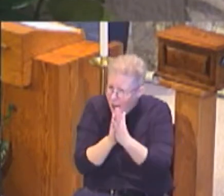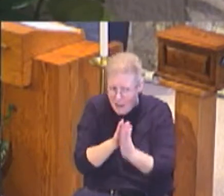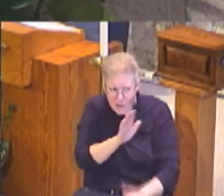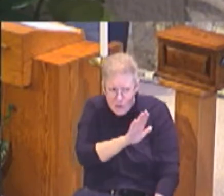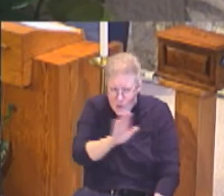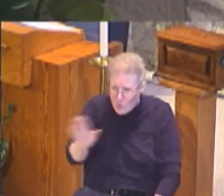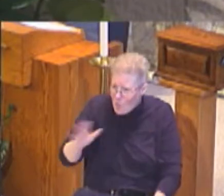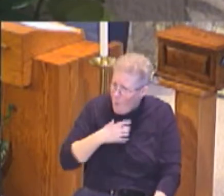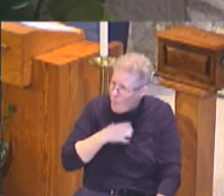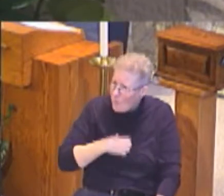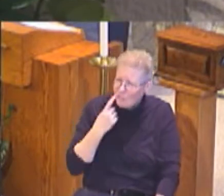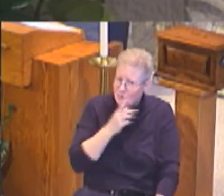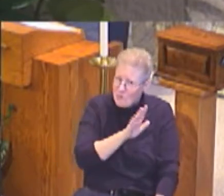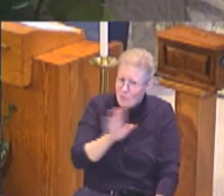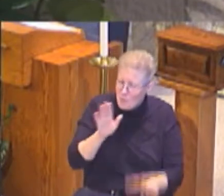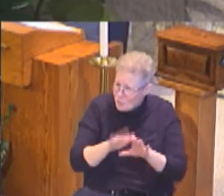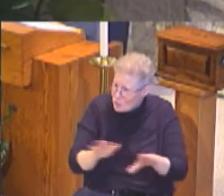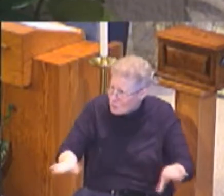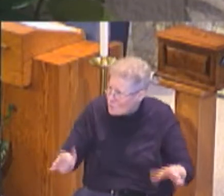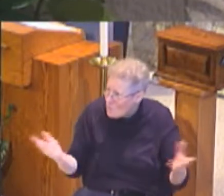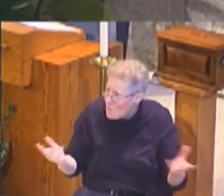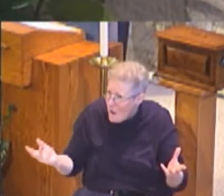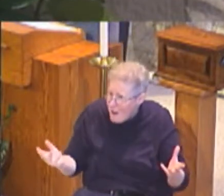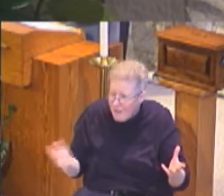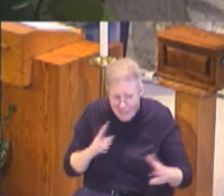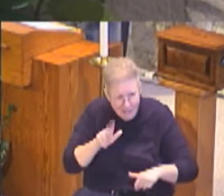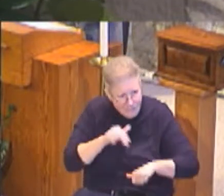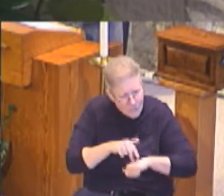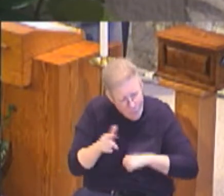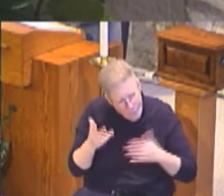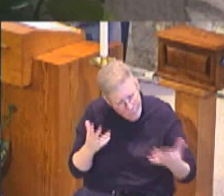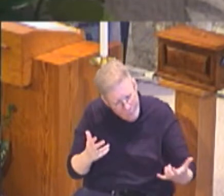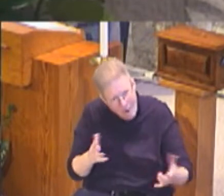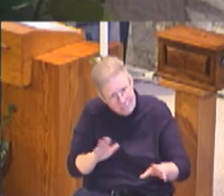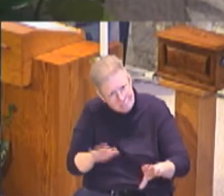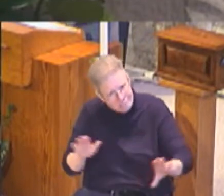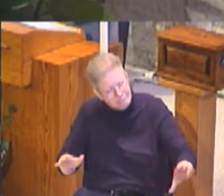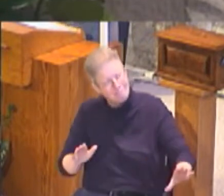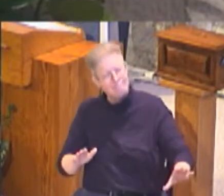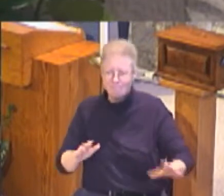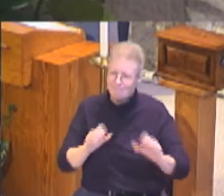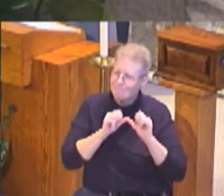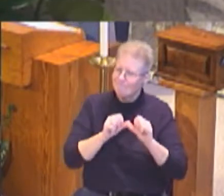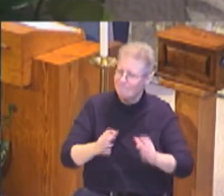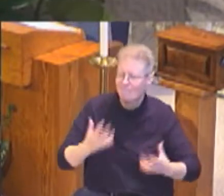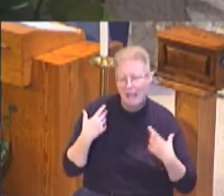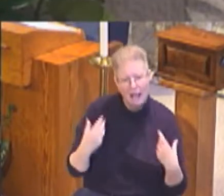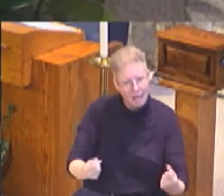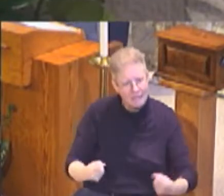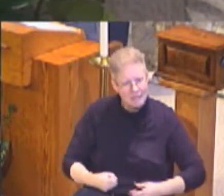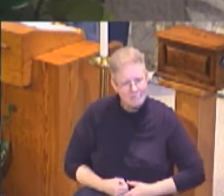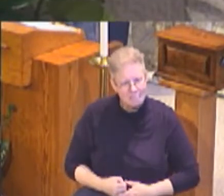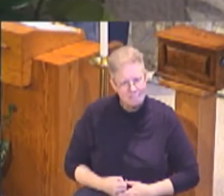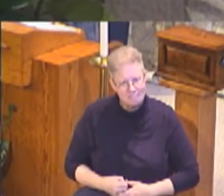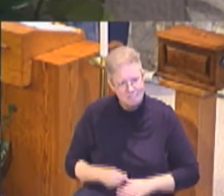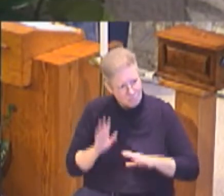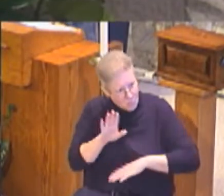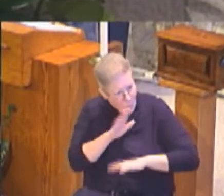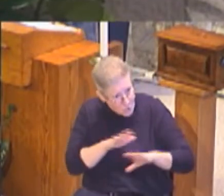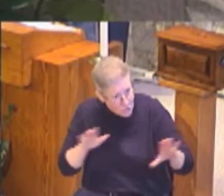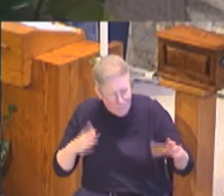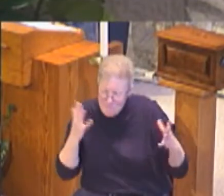your children? Of course, you want health for them. You want happiness for